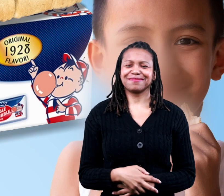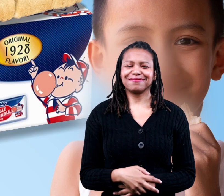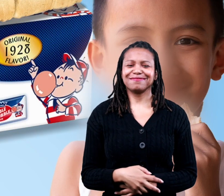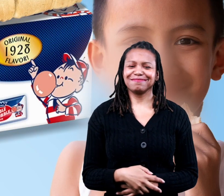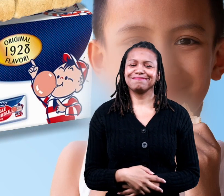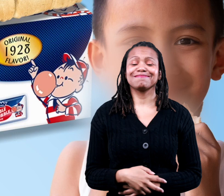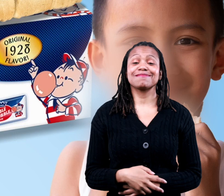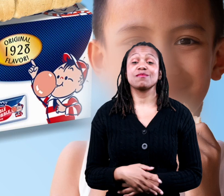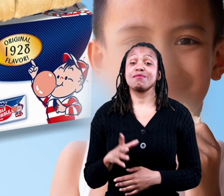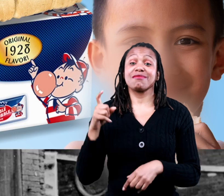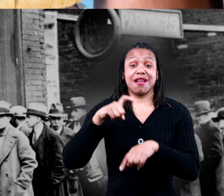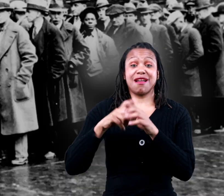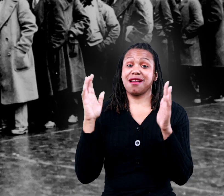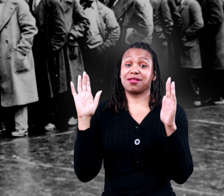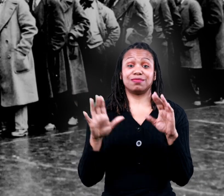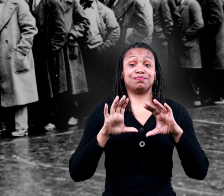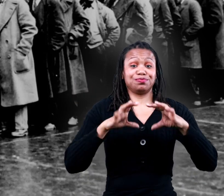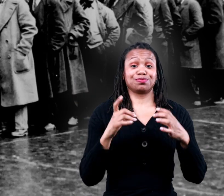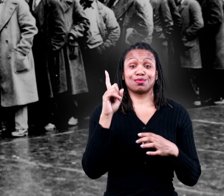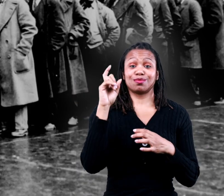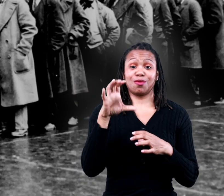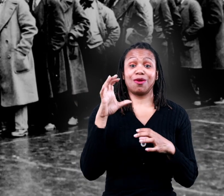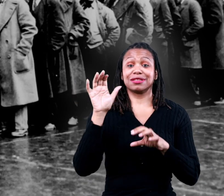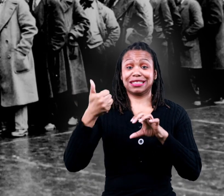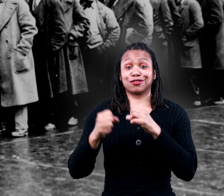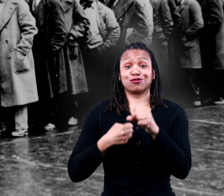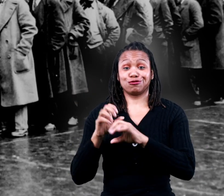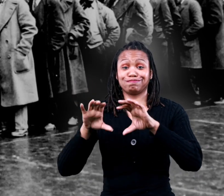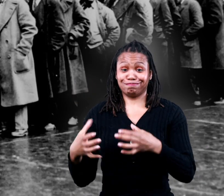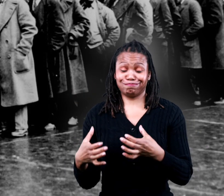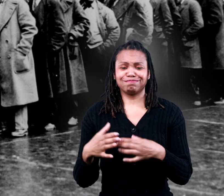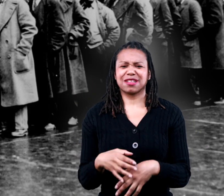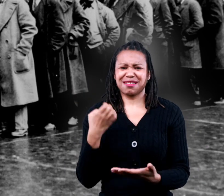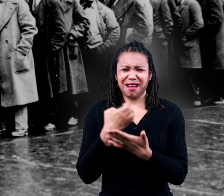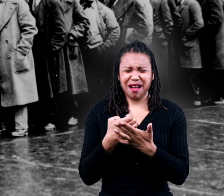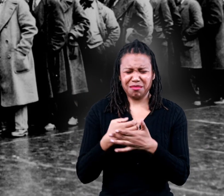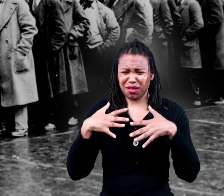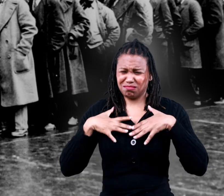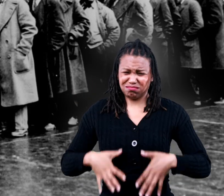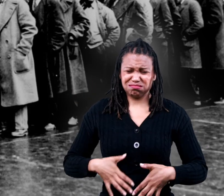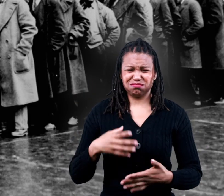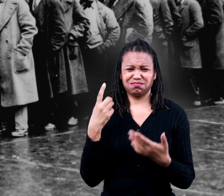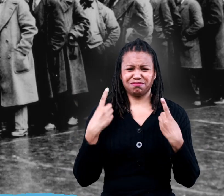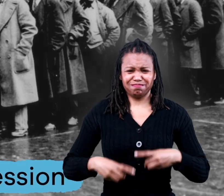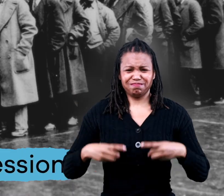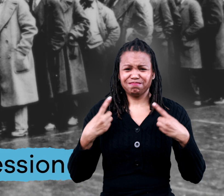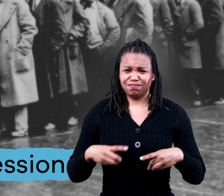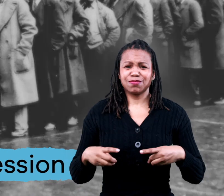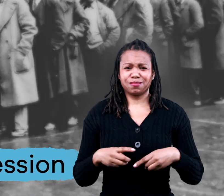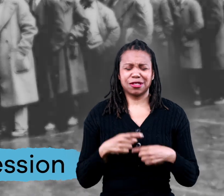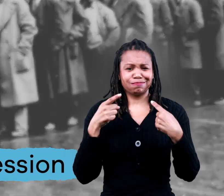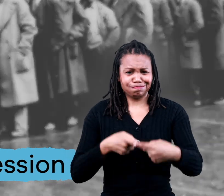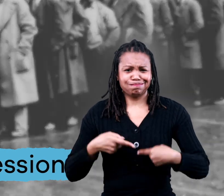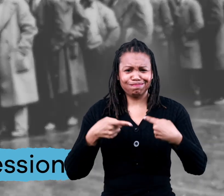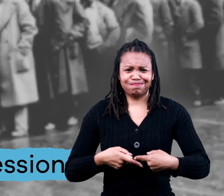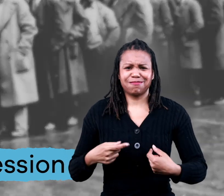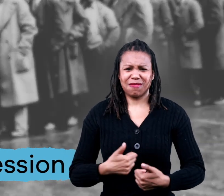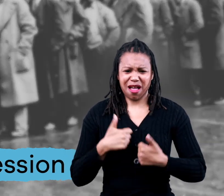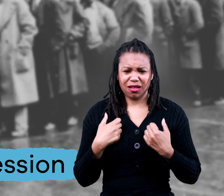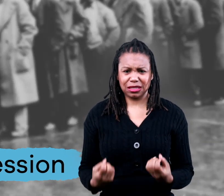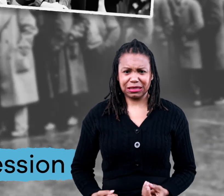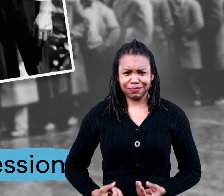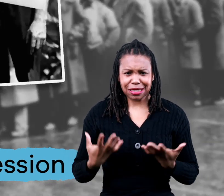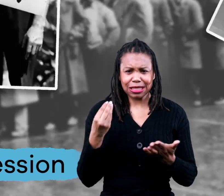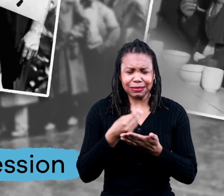and sliced bread. The end of the decade brought a huge economic shift called the Great Depression